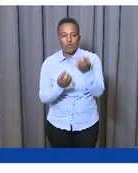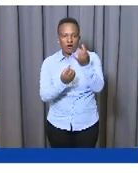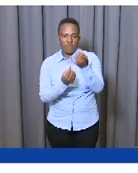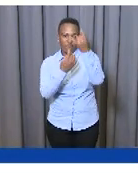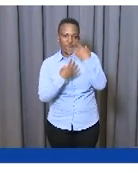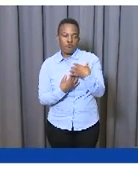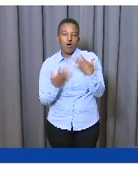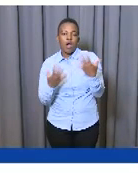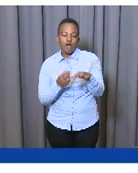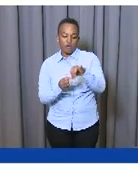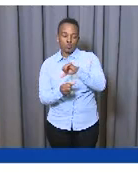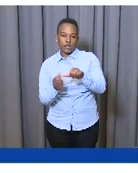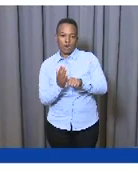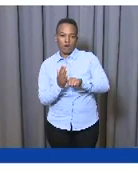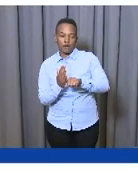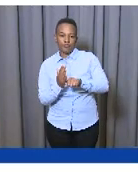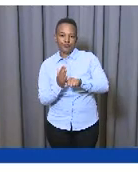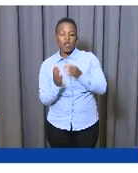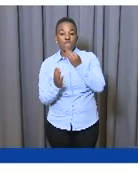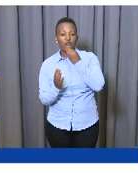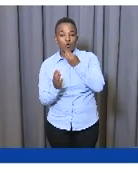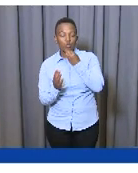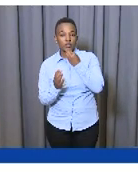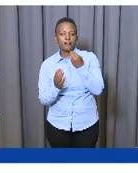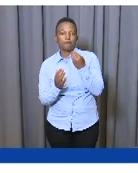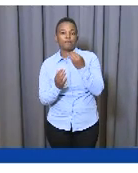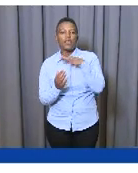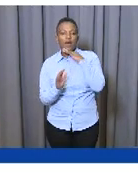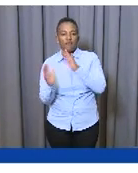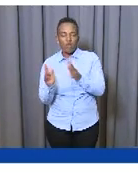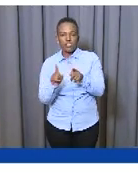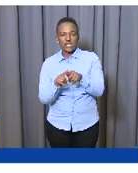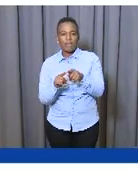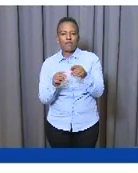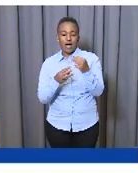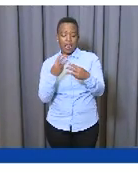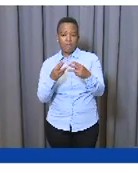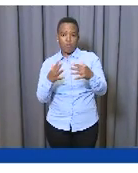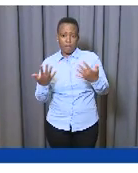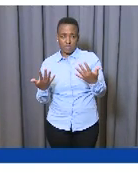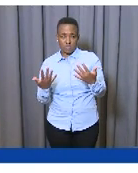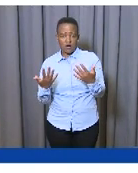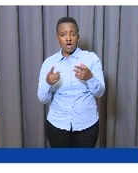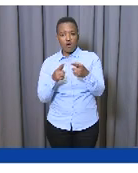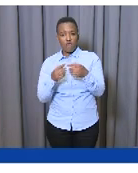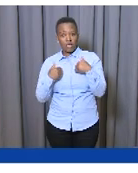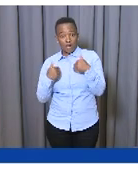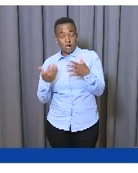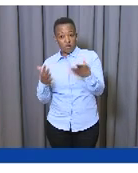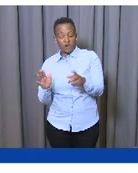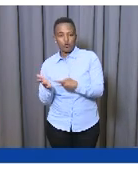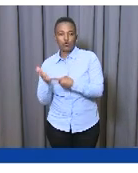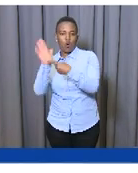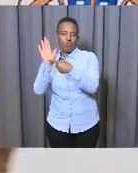strategy on social security intervention. We also map unemployment. We mapped for you from the beginning.